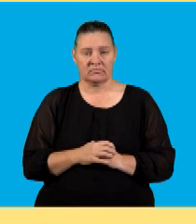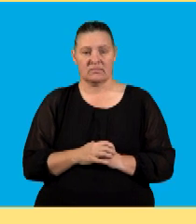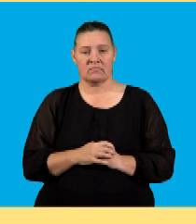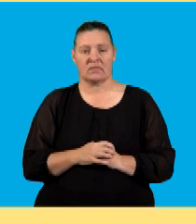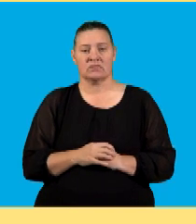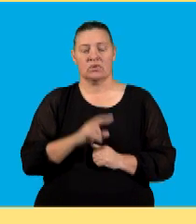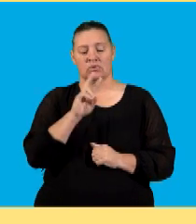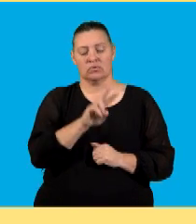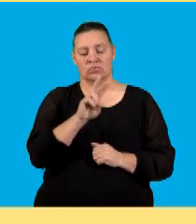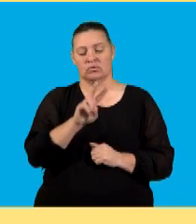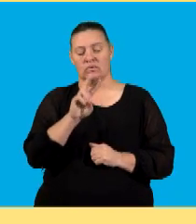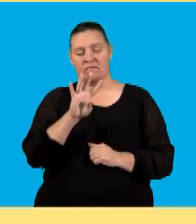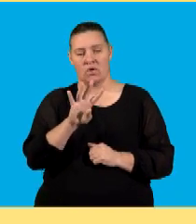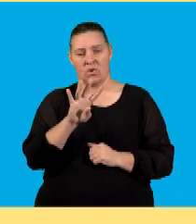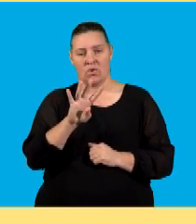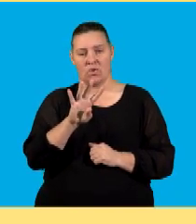So I'll say